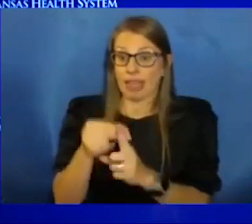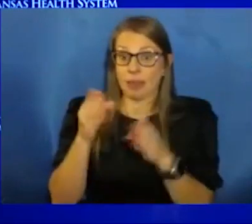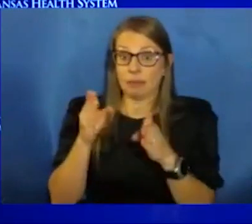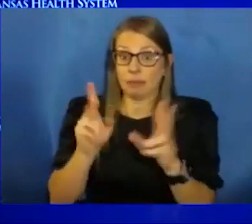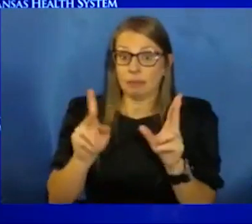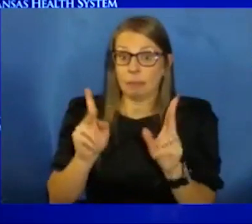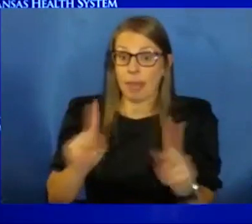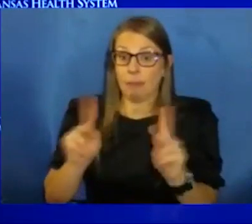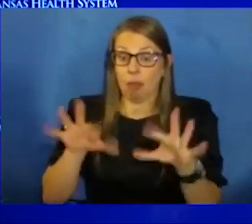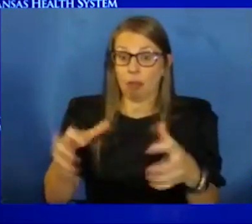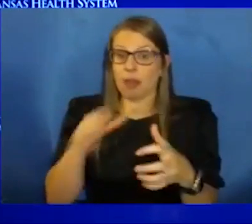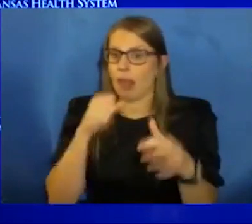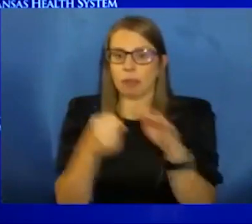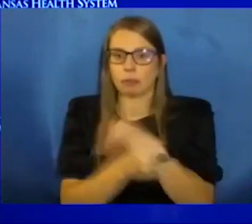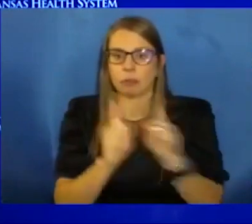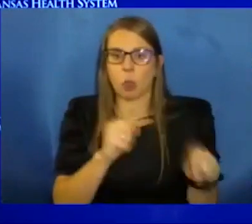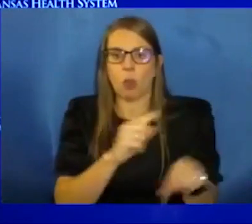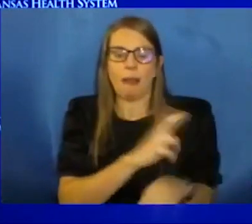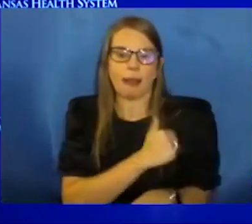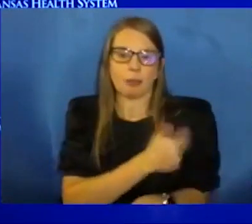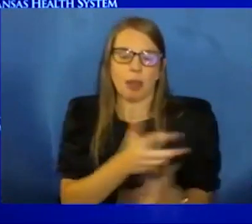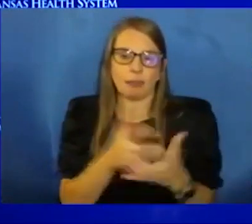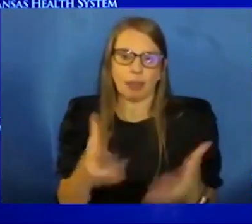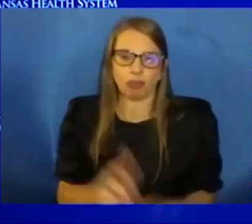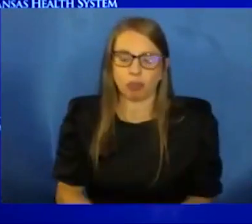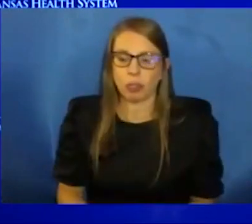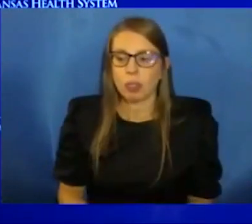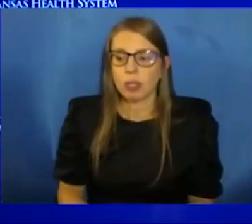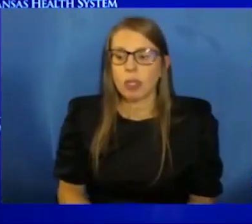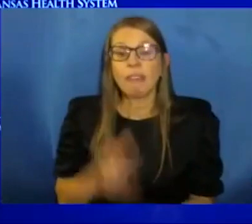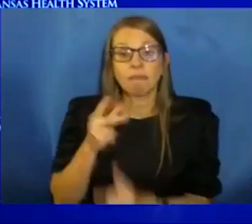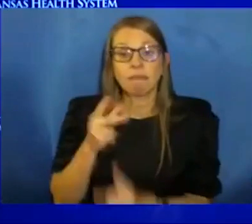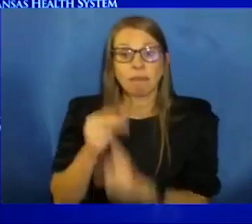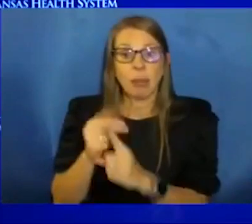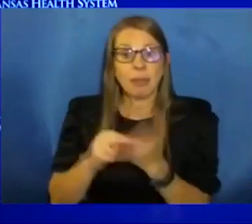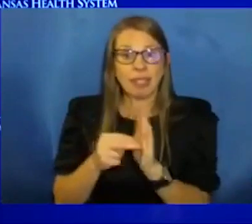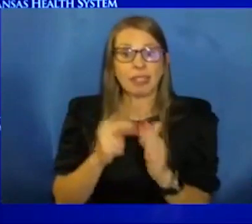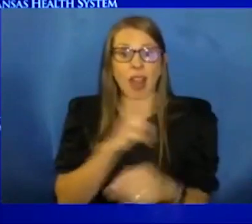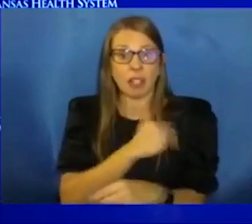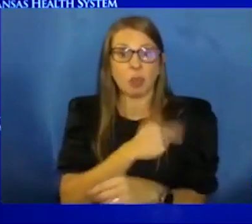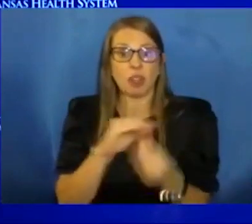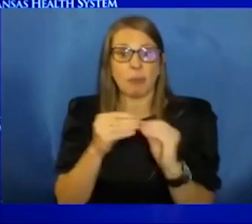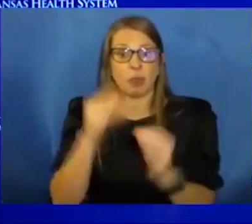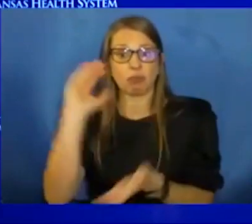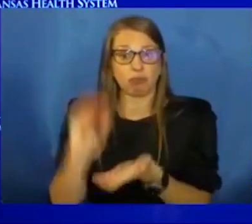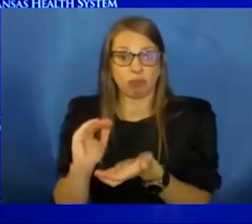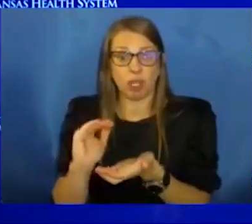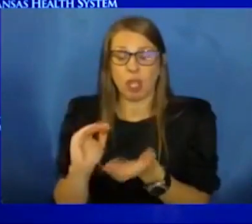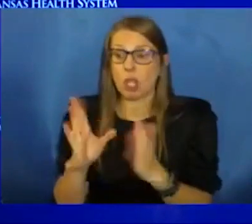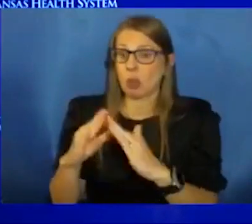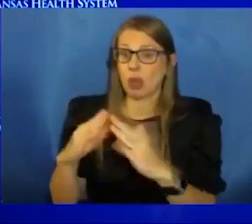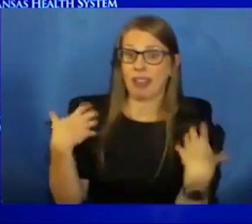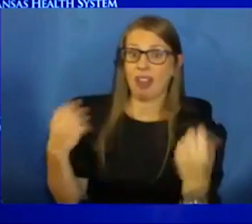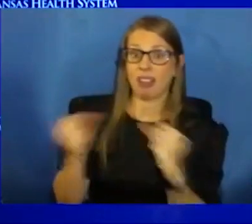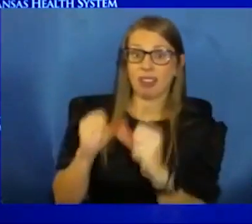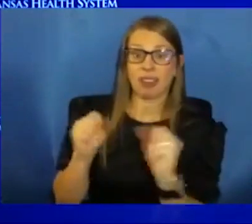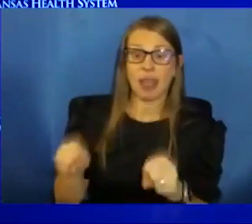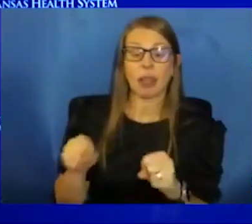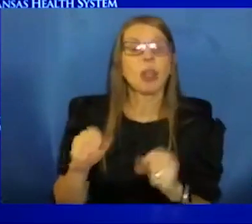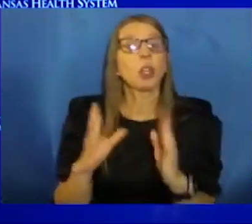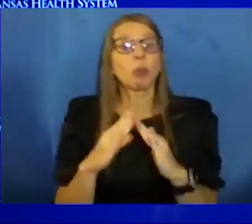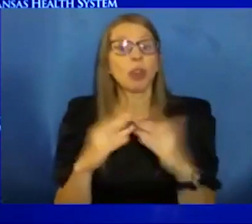vaccine, is to protect against that so that our hospitals are not overwhelmed, so that we have beds when you come to the emergency department for a heart